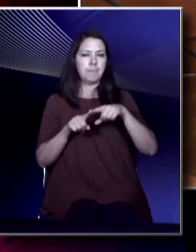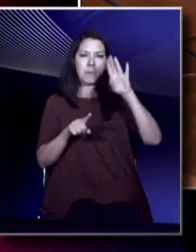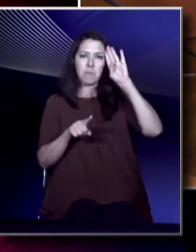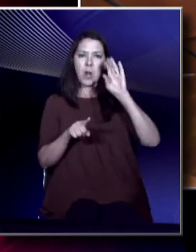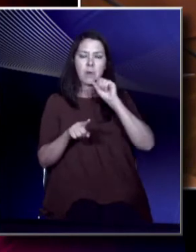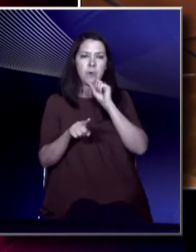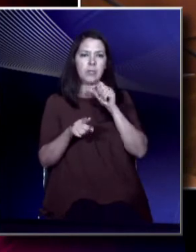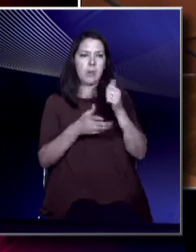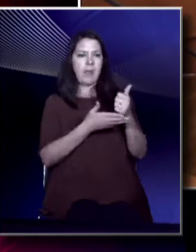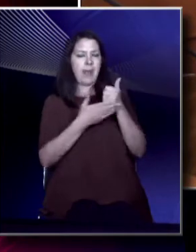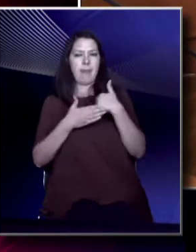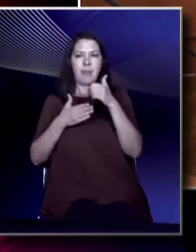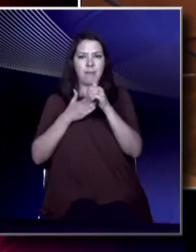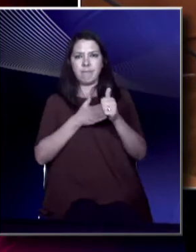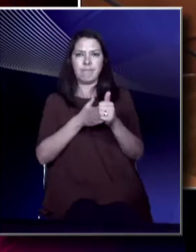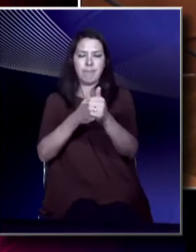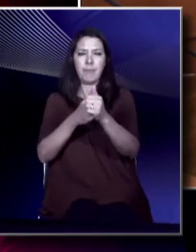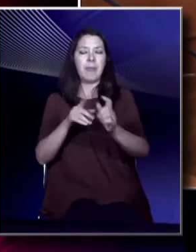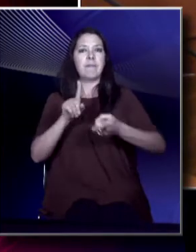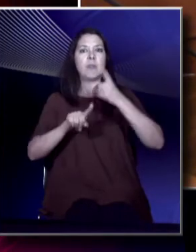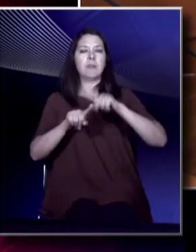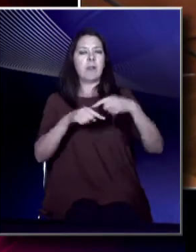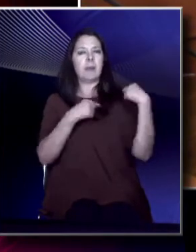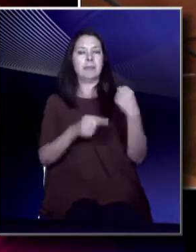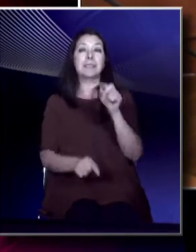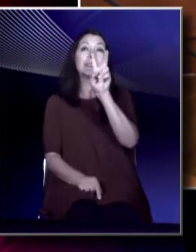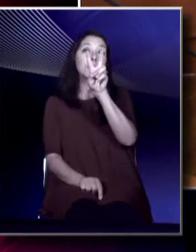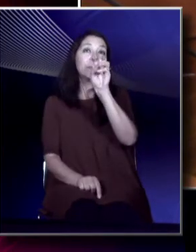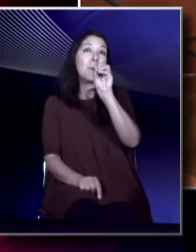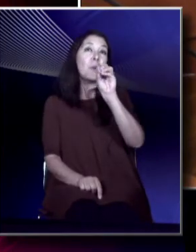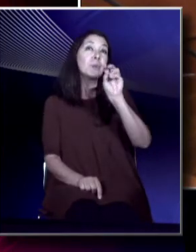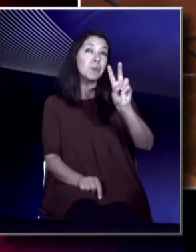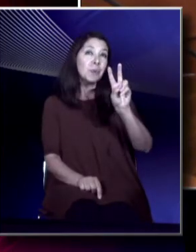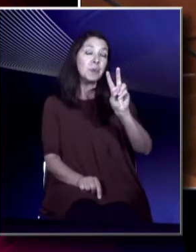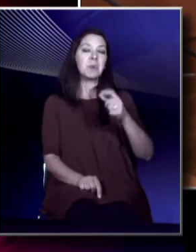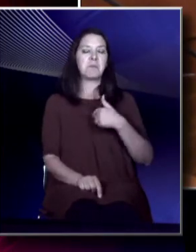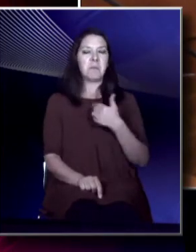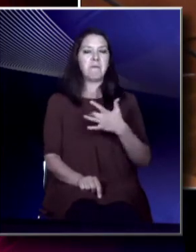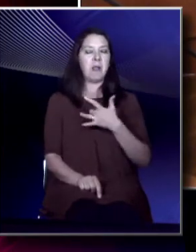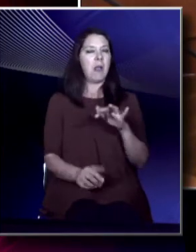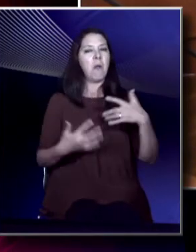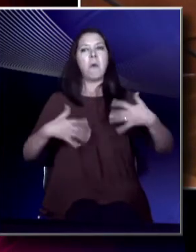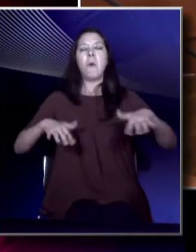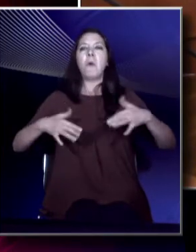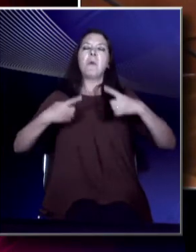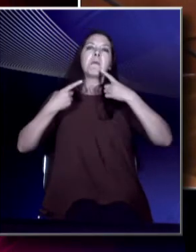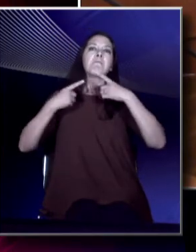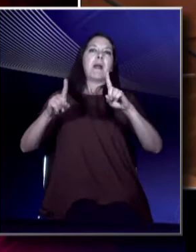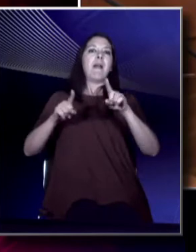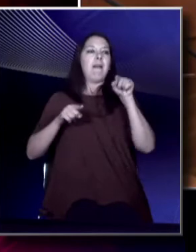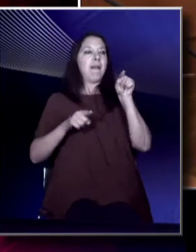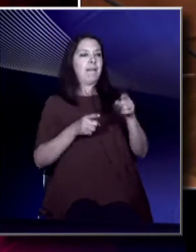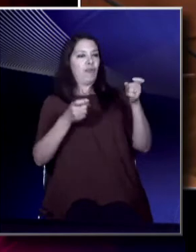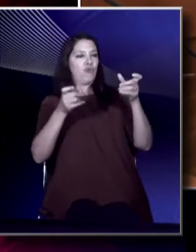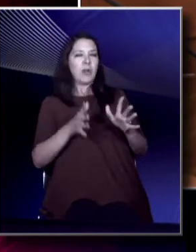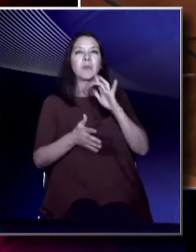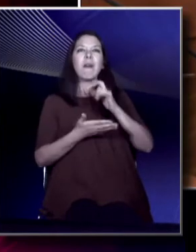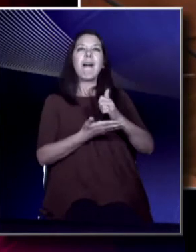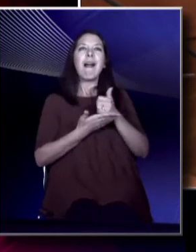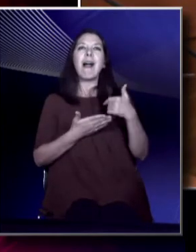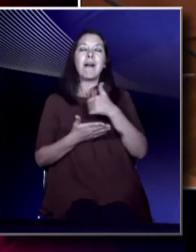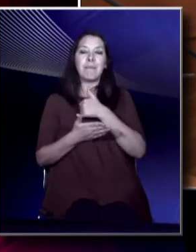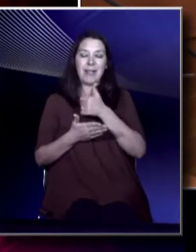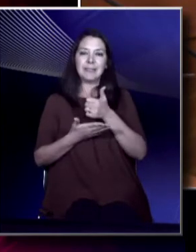time since 2002. I felt like we finally had a director that was going to make our program effective